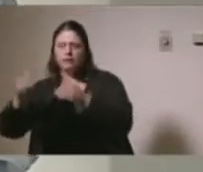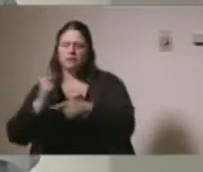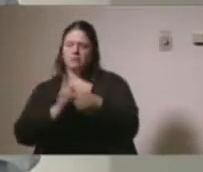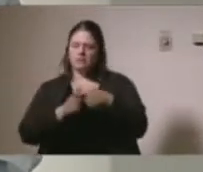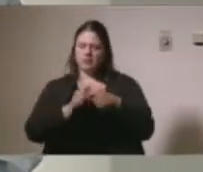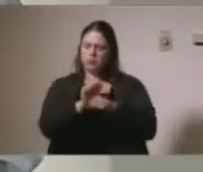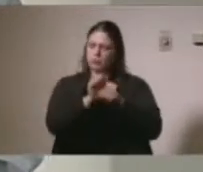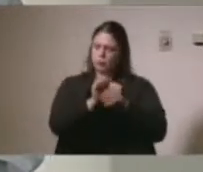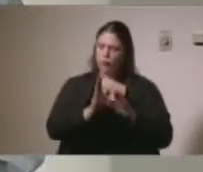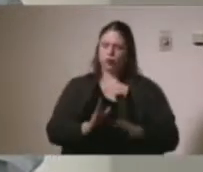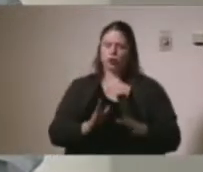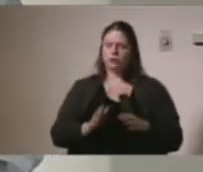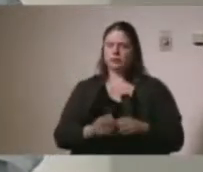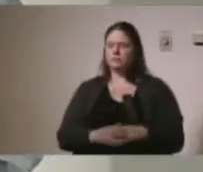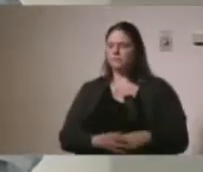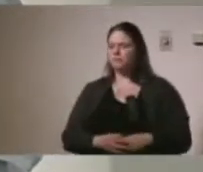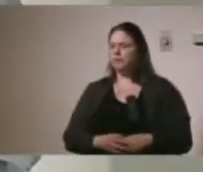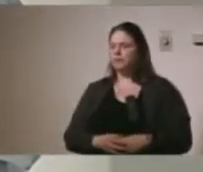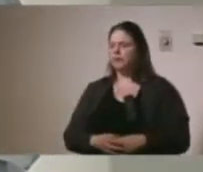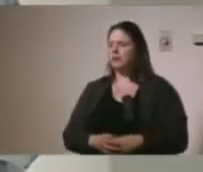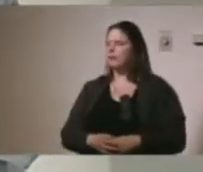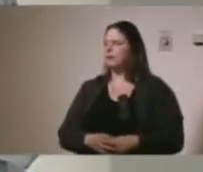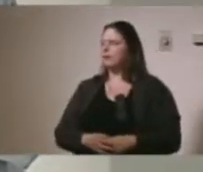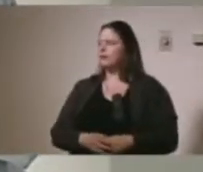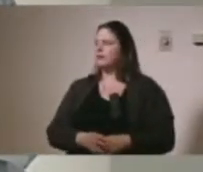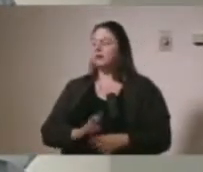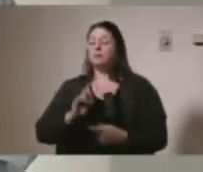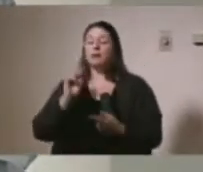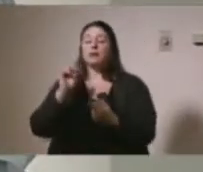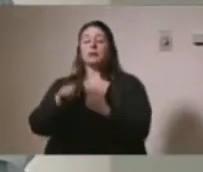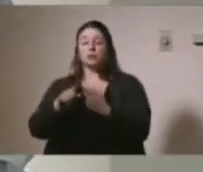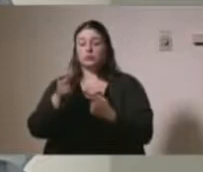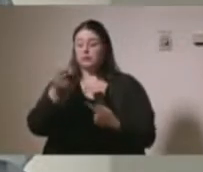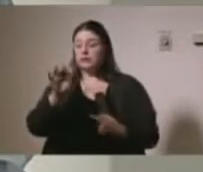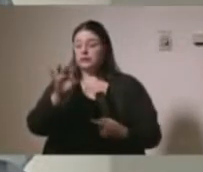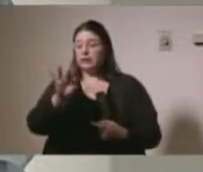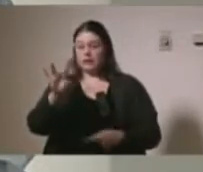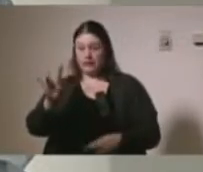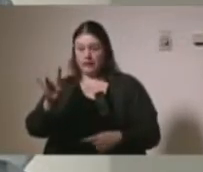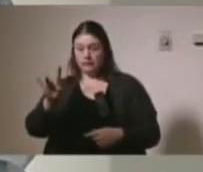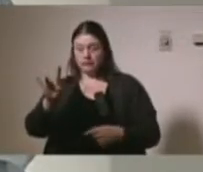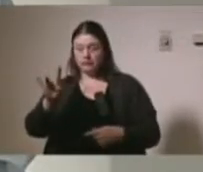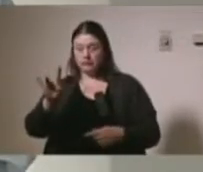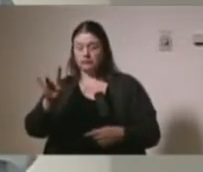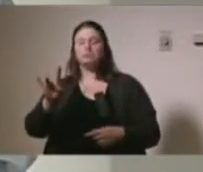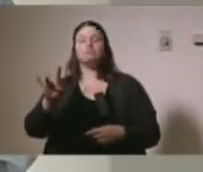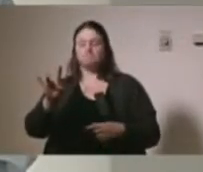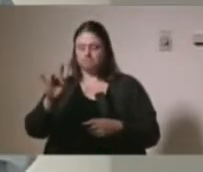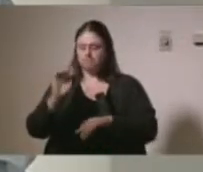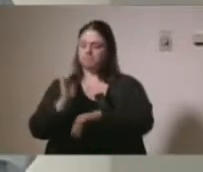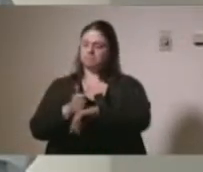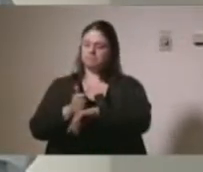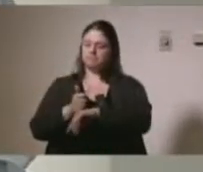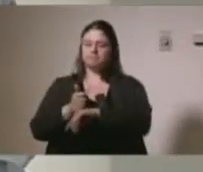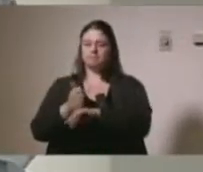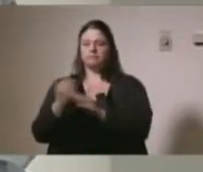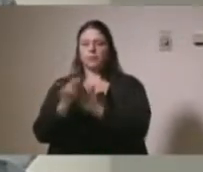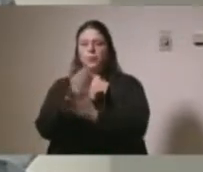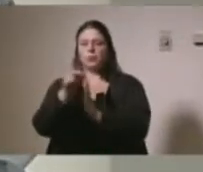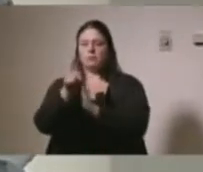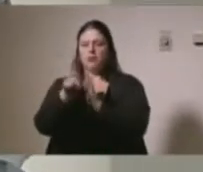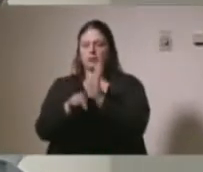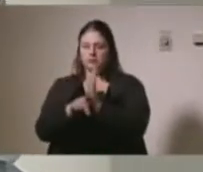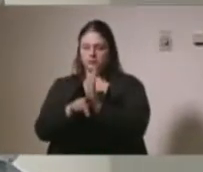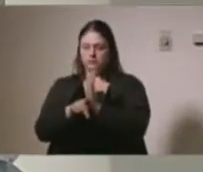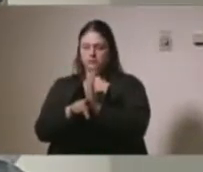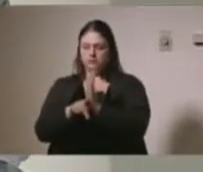So from 1998, though, the Italian Post launched a new policy